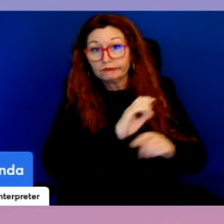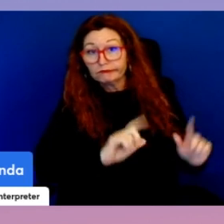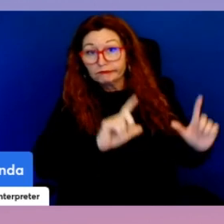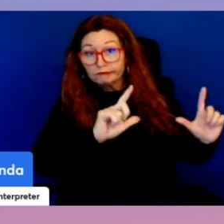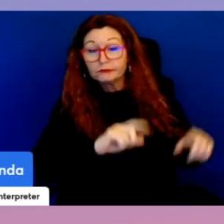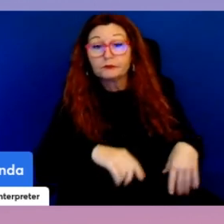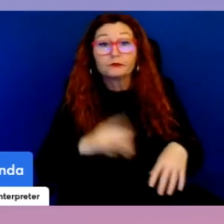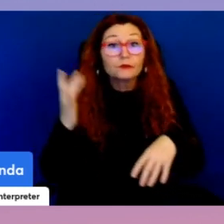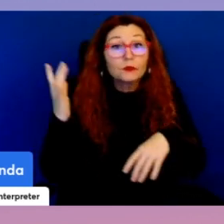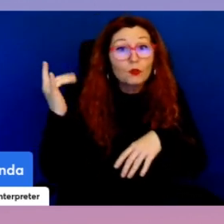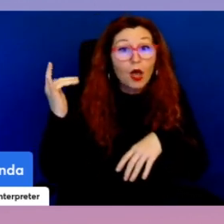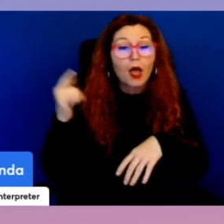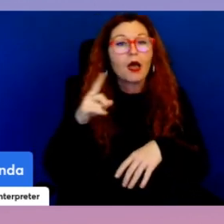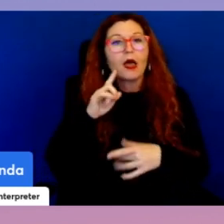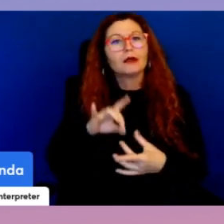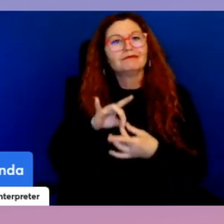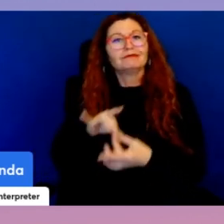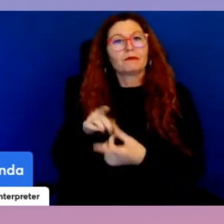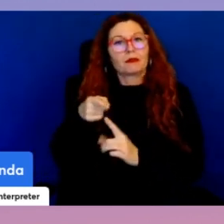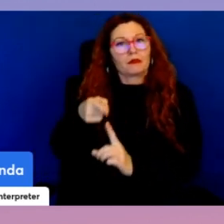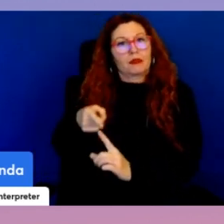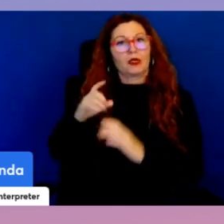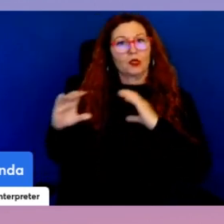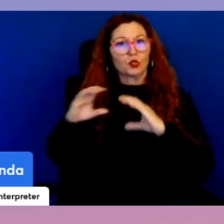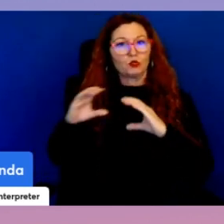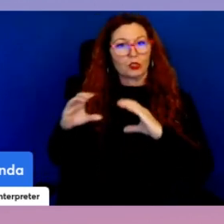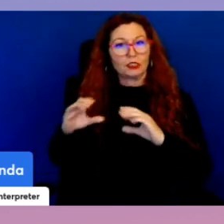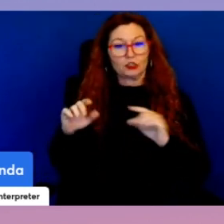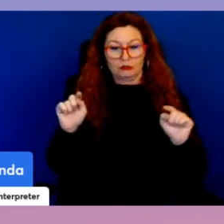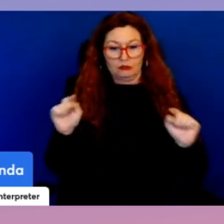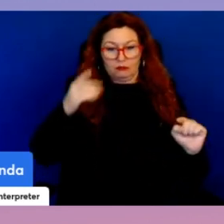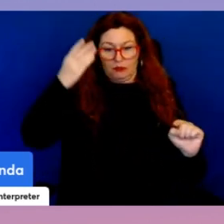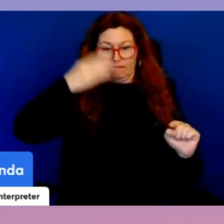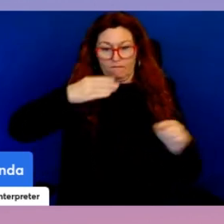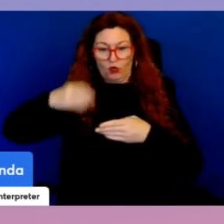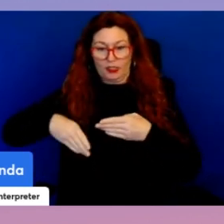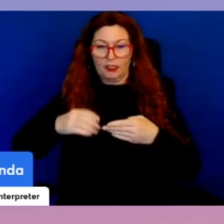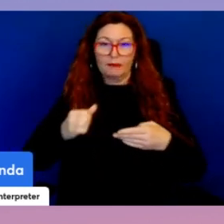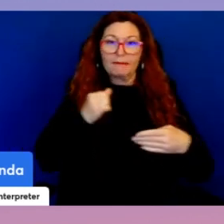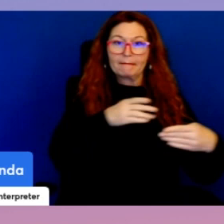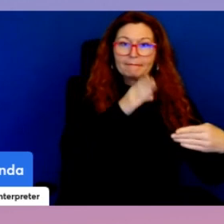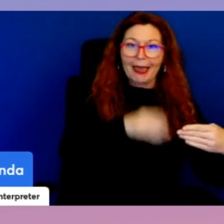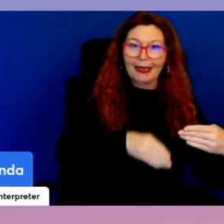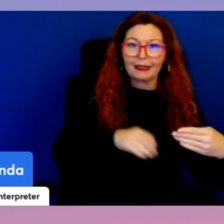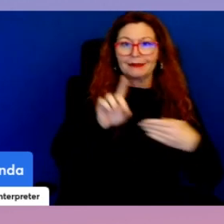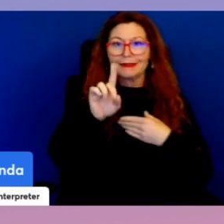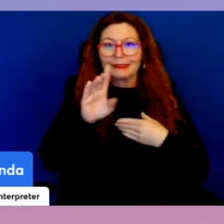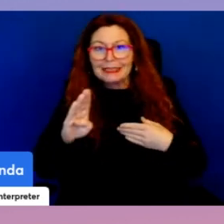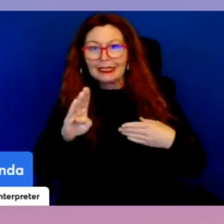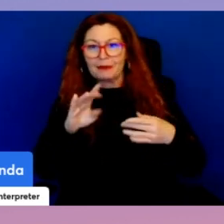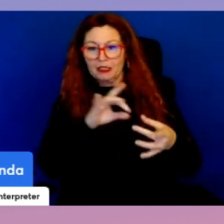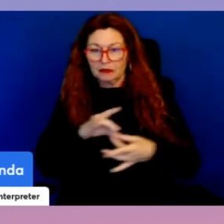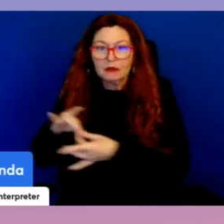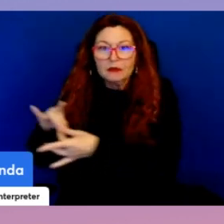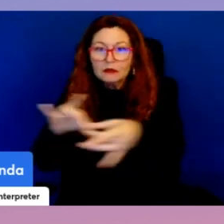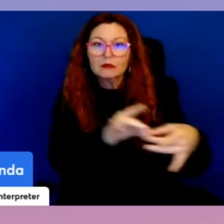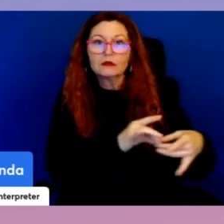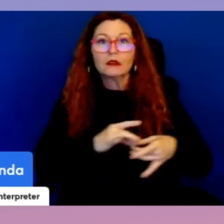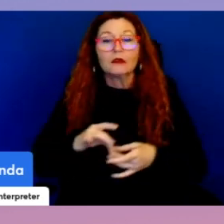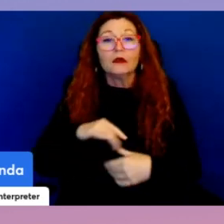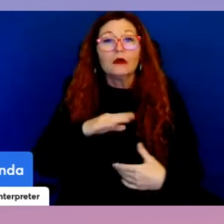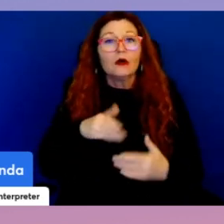because when it comes to the communication between the front end, the back end, the database, we're running all